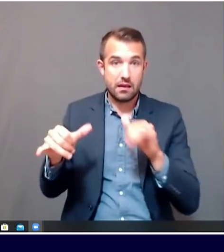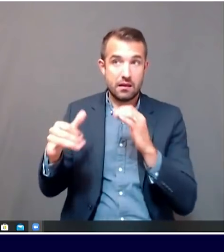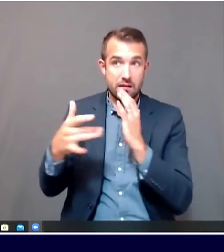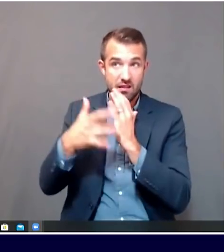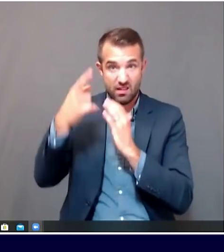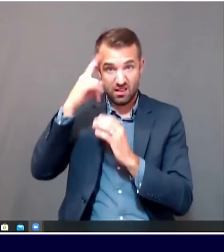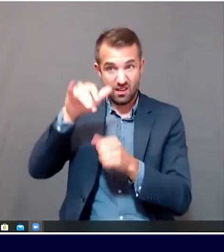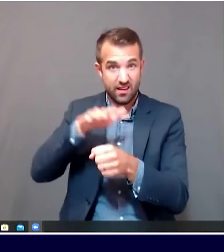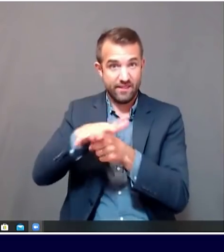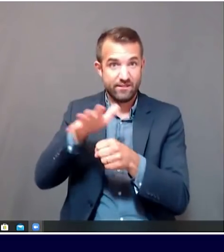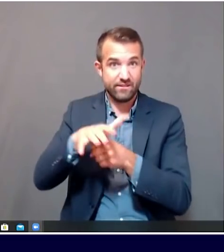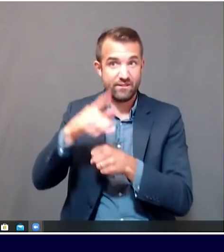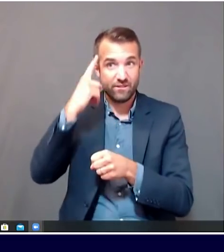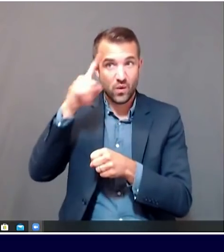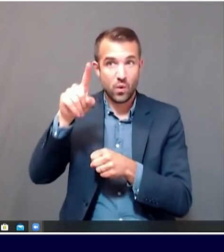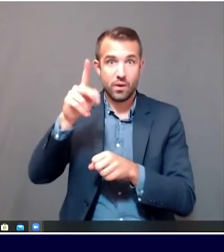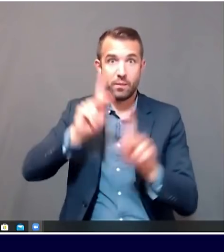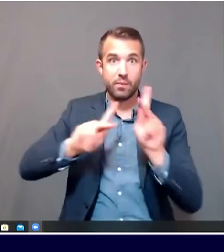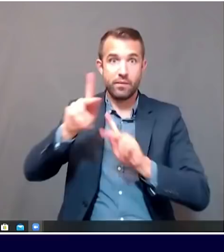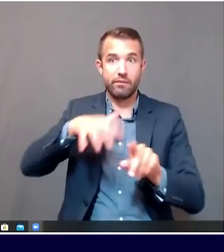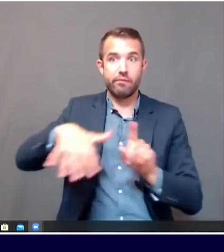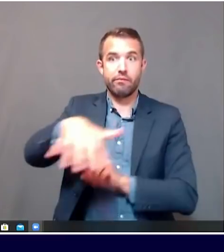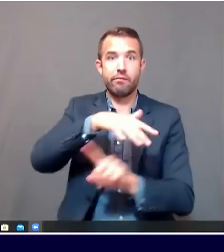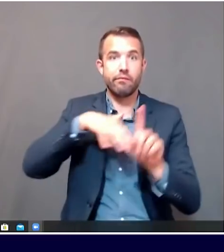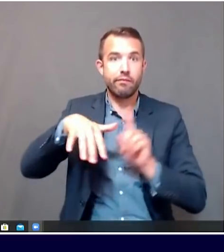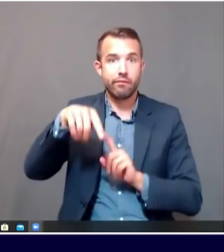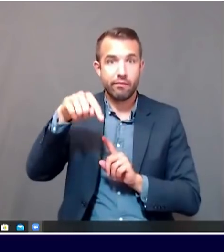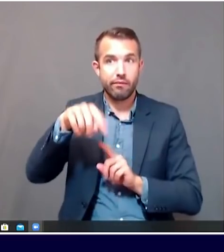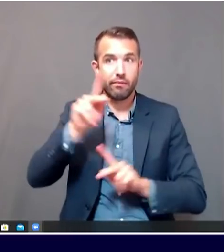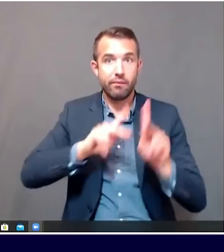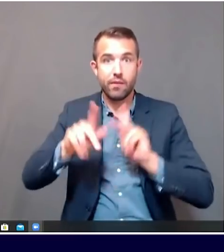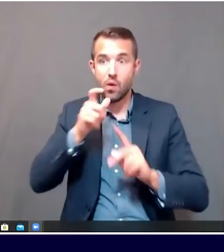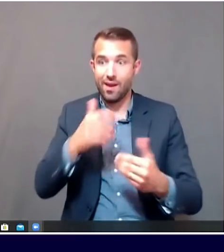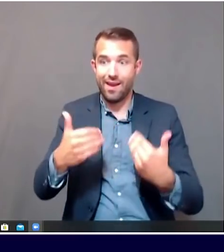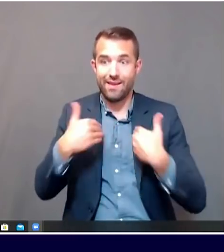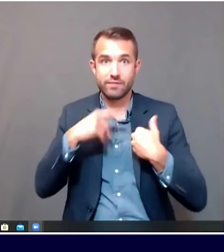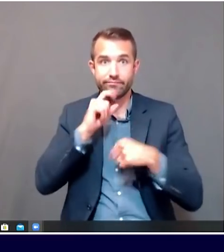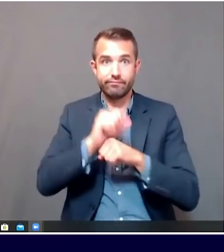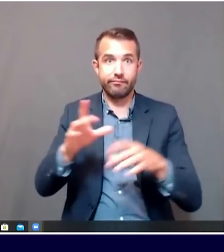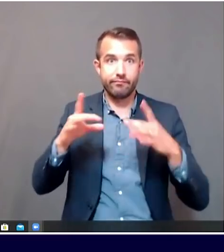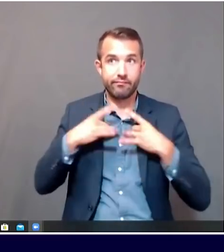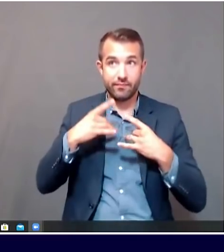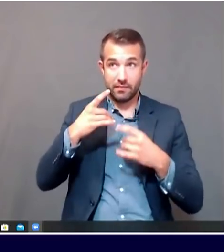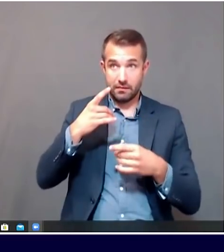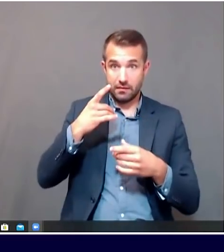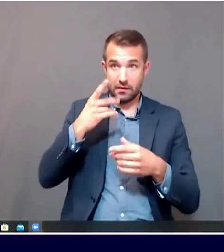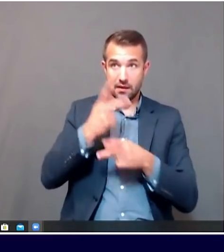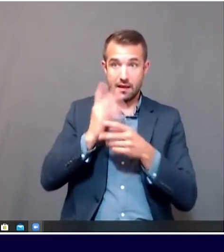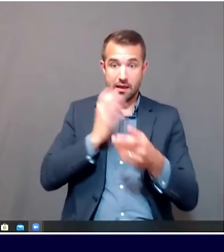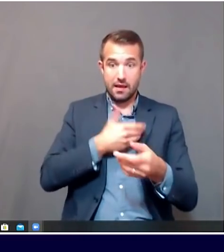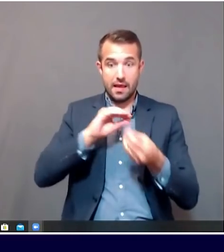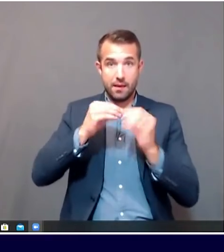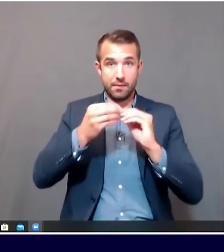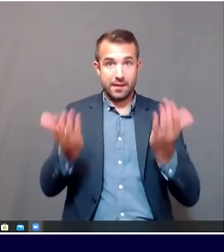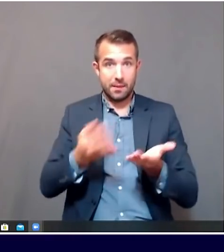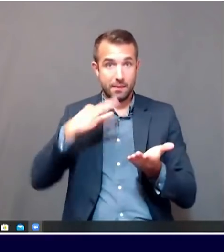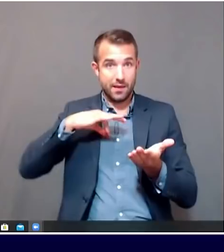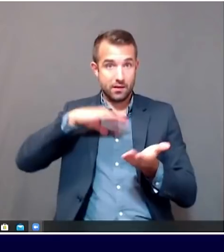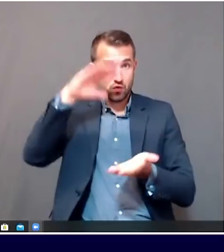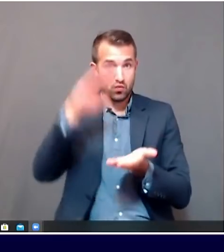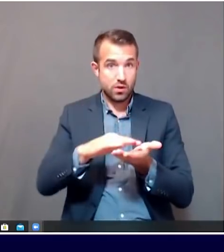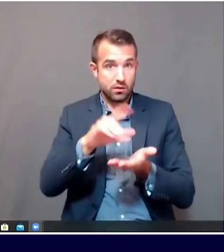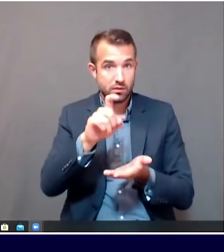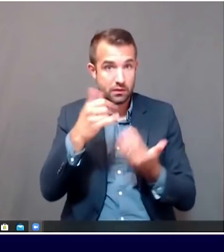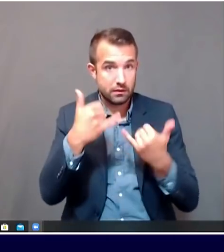in contact with to protect them and keep our numbers here in the state from surging? We think it will. This system will